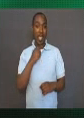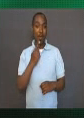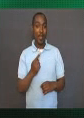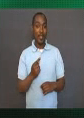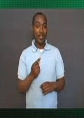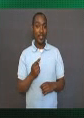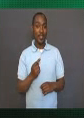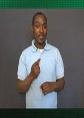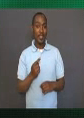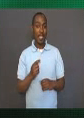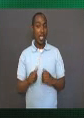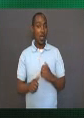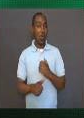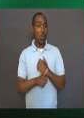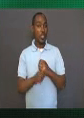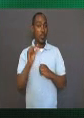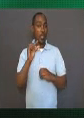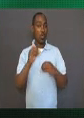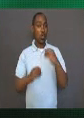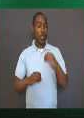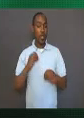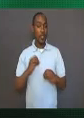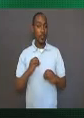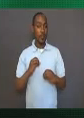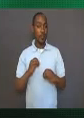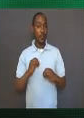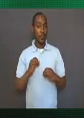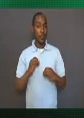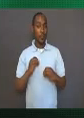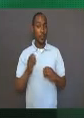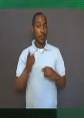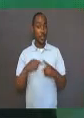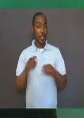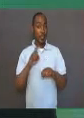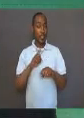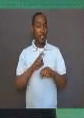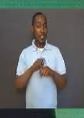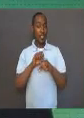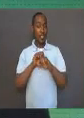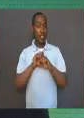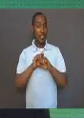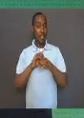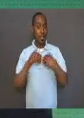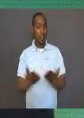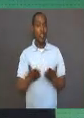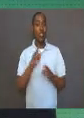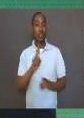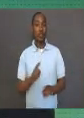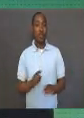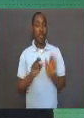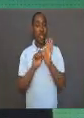with a harmful microorganism happens deliberately. For